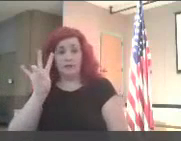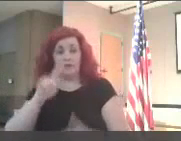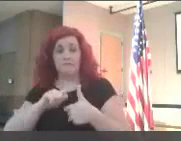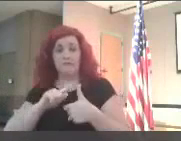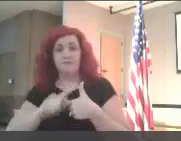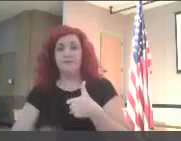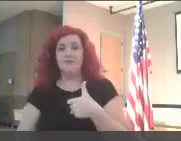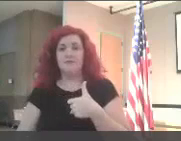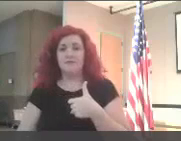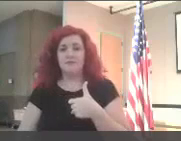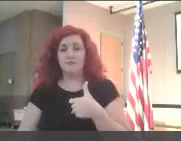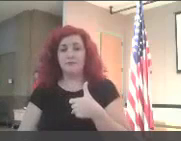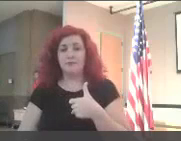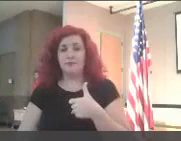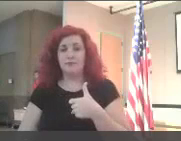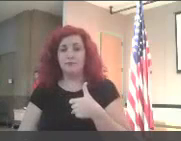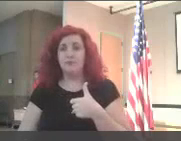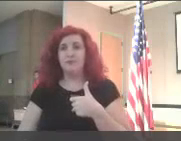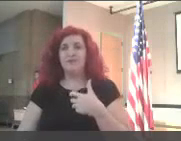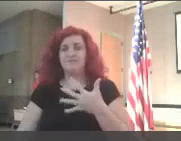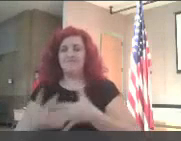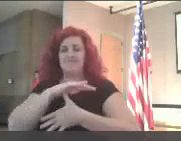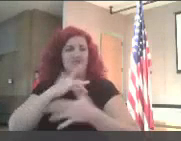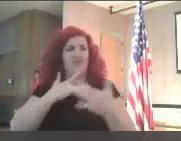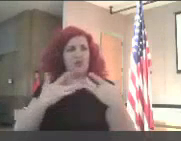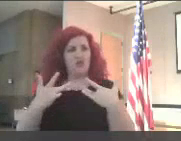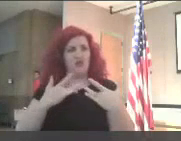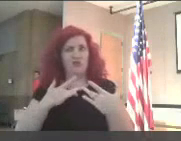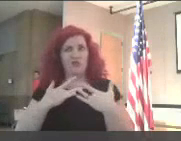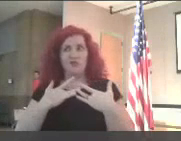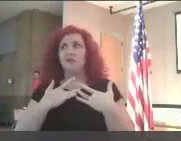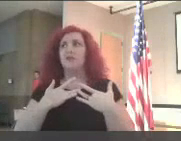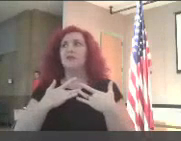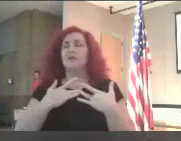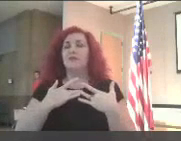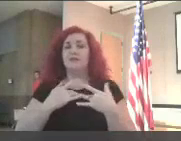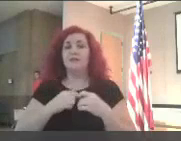The paramount concern that you have to